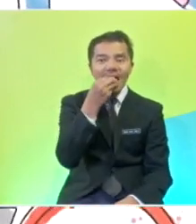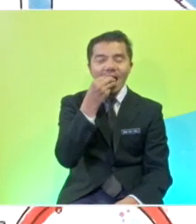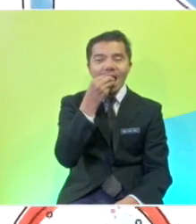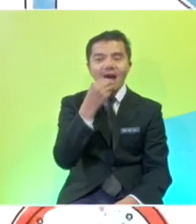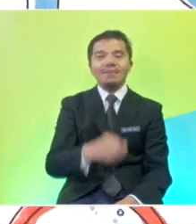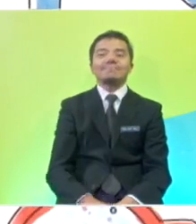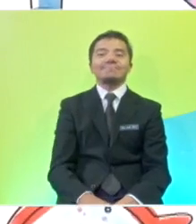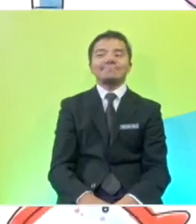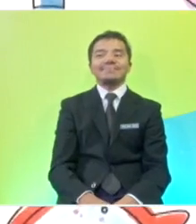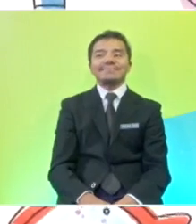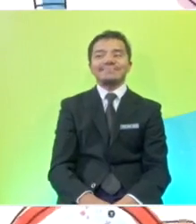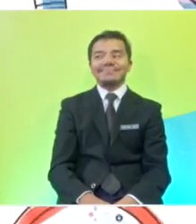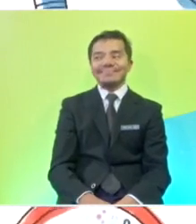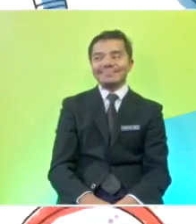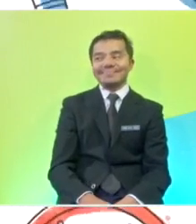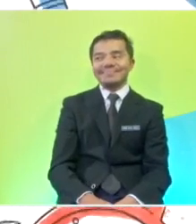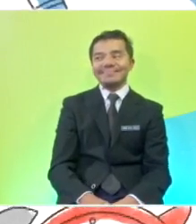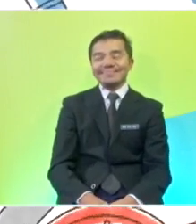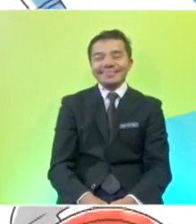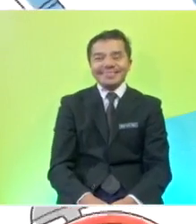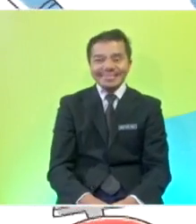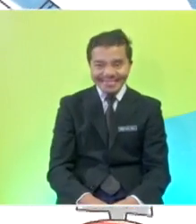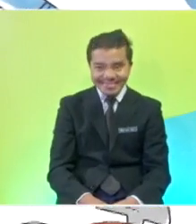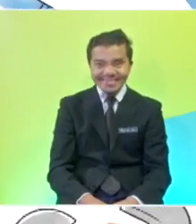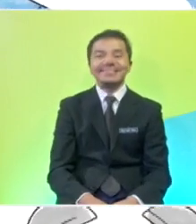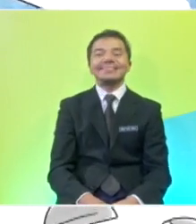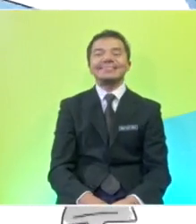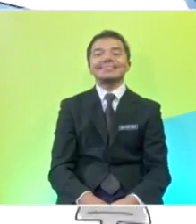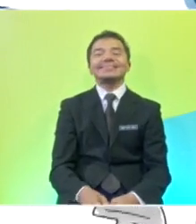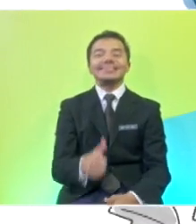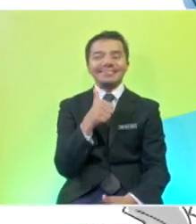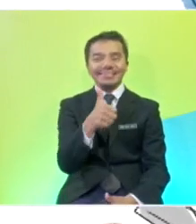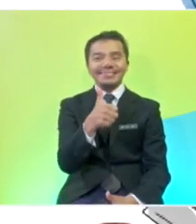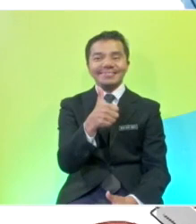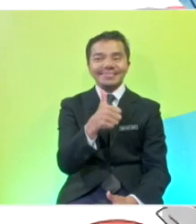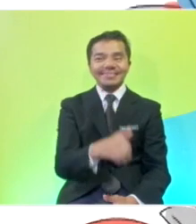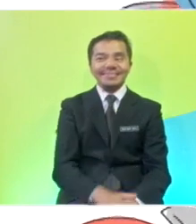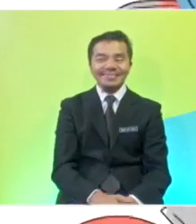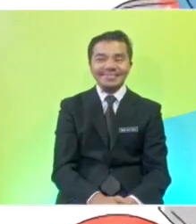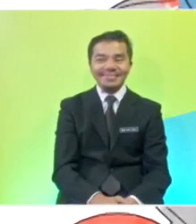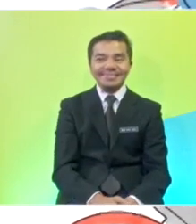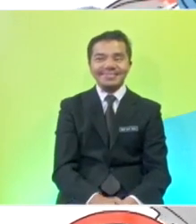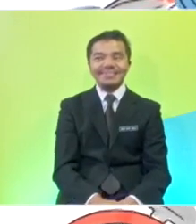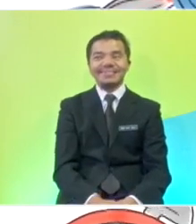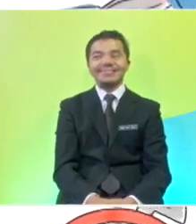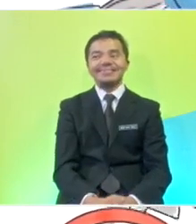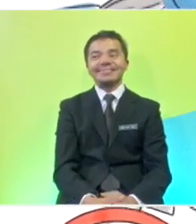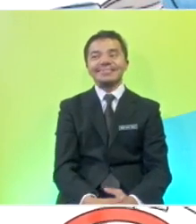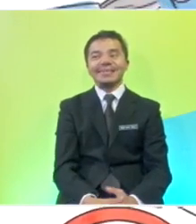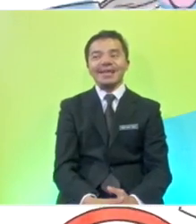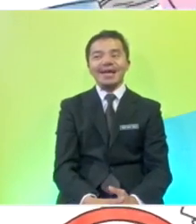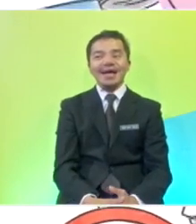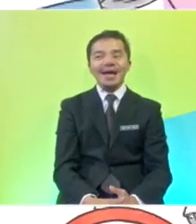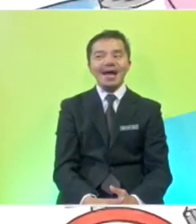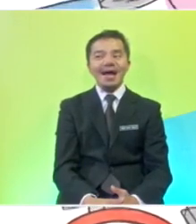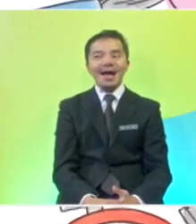Eating. Teaching. Eating. Eating. Oh, Yeah. okay. Eating. Very good. Right. So you don't want to eat also can? You want to eat also don't? Yeah, but sometimes we